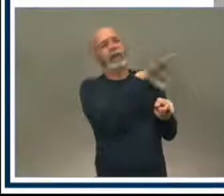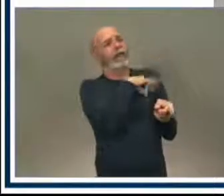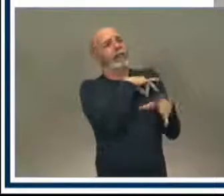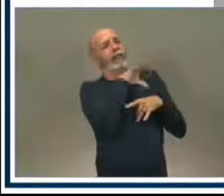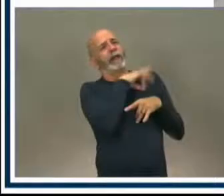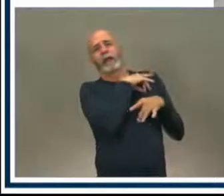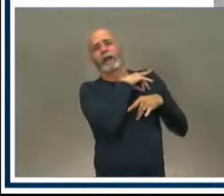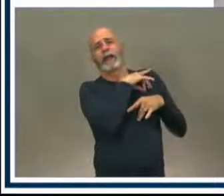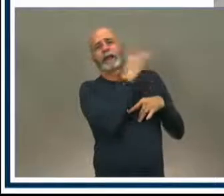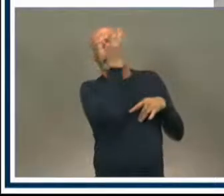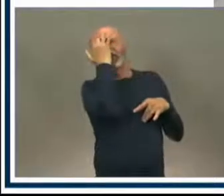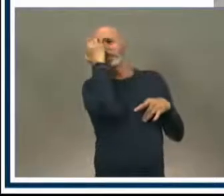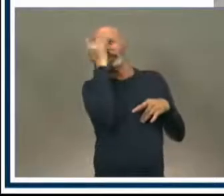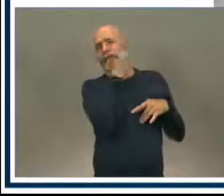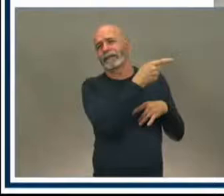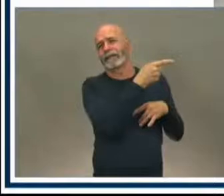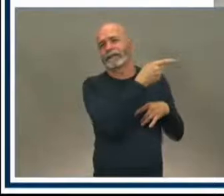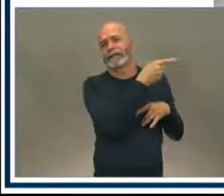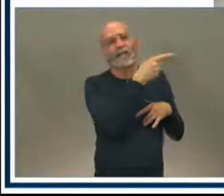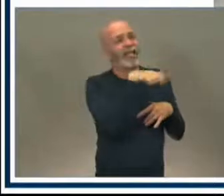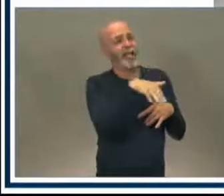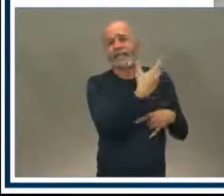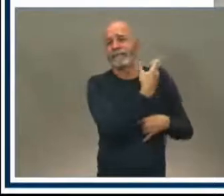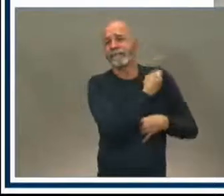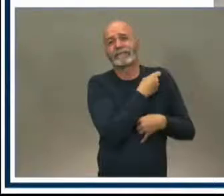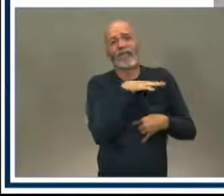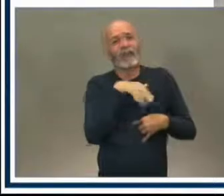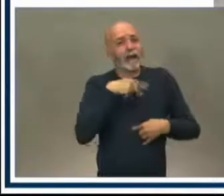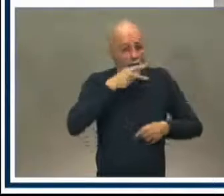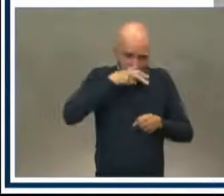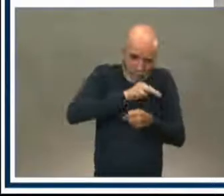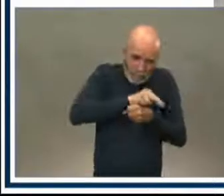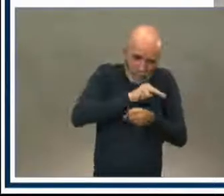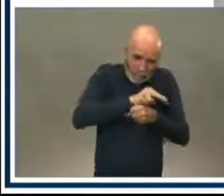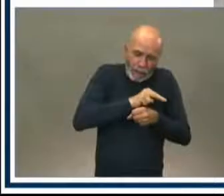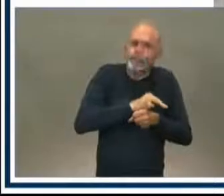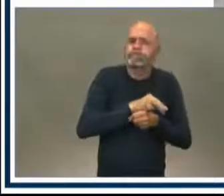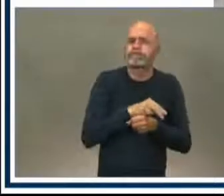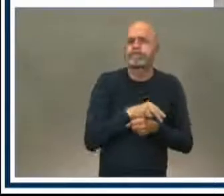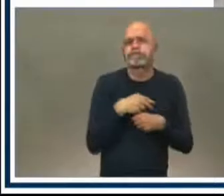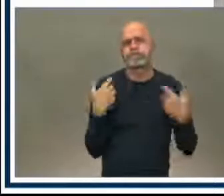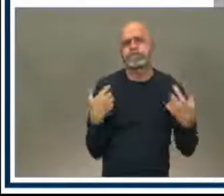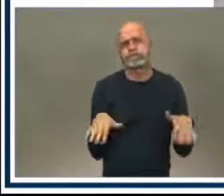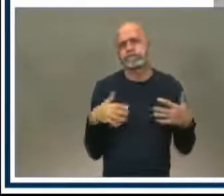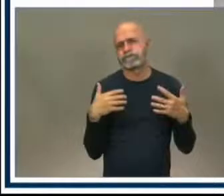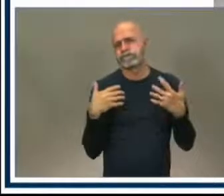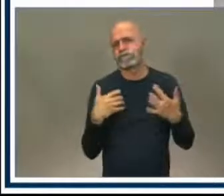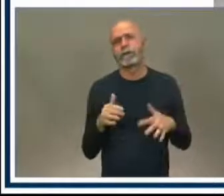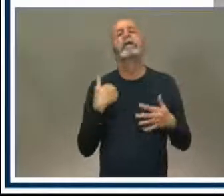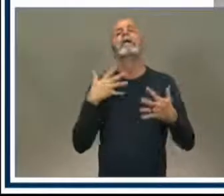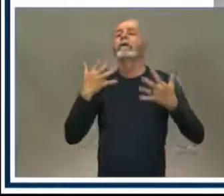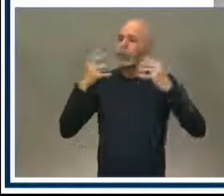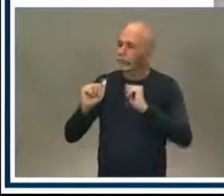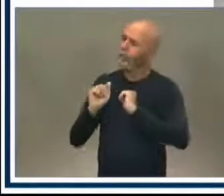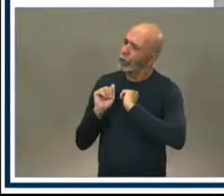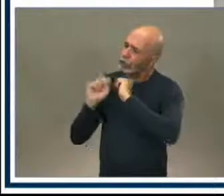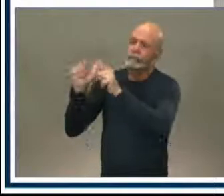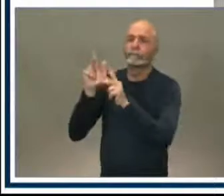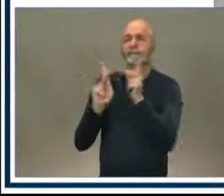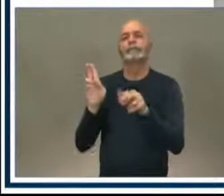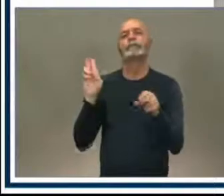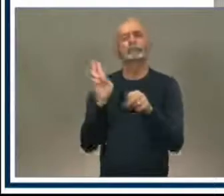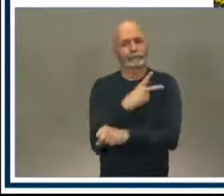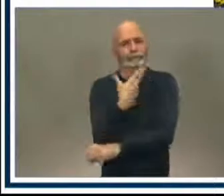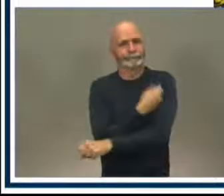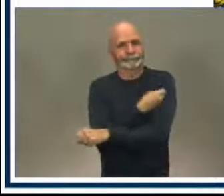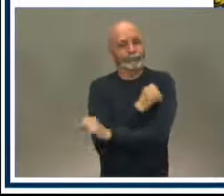unvaccinated and caring for them. That's just not acceptable. So we continue to encourage people to get vaccinated, and I'll turn it over to Dr.